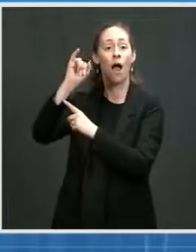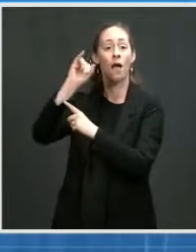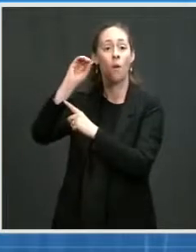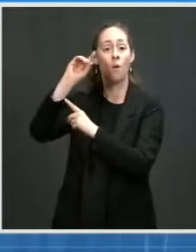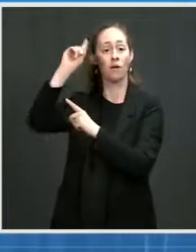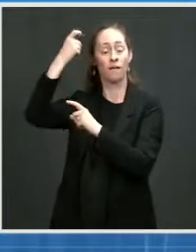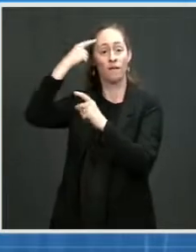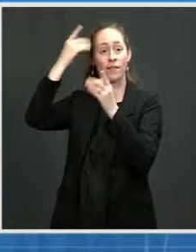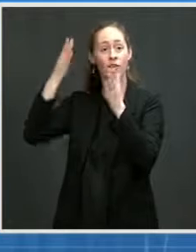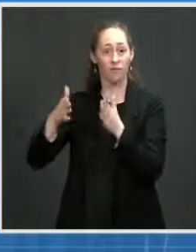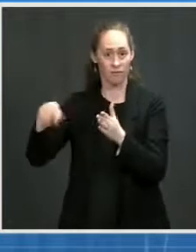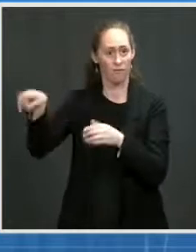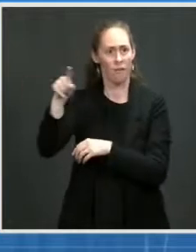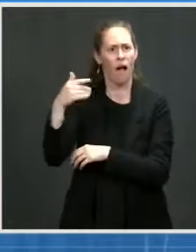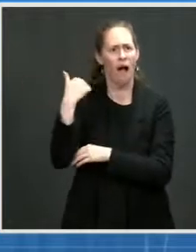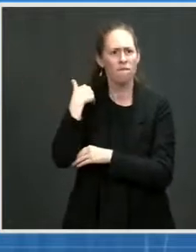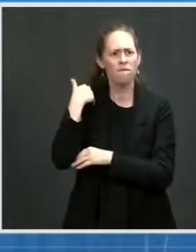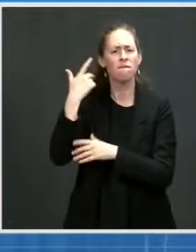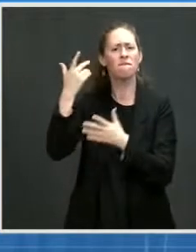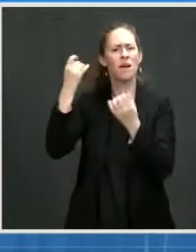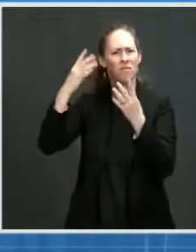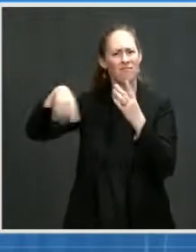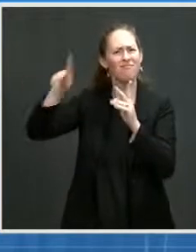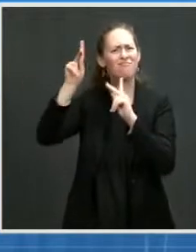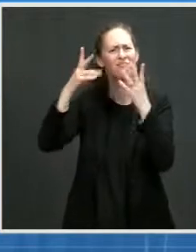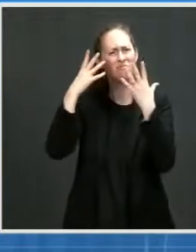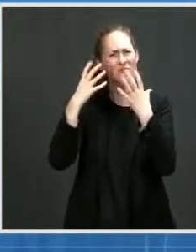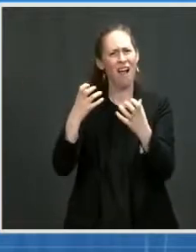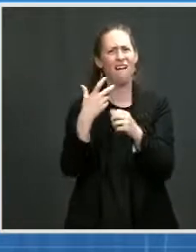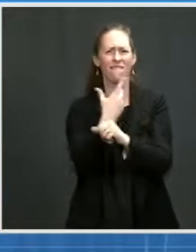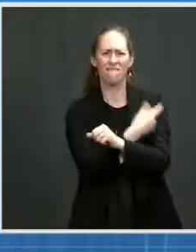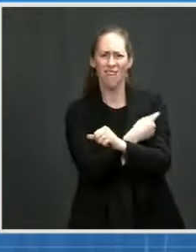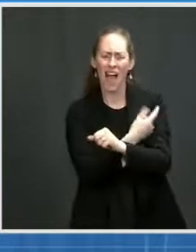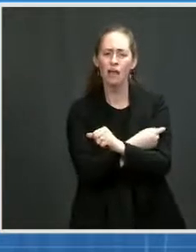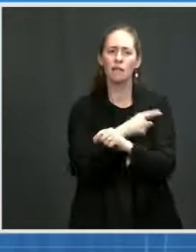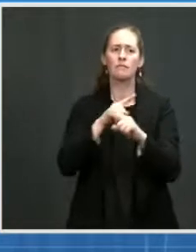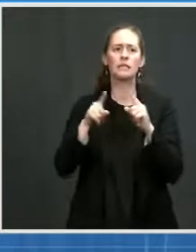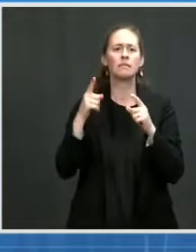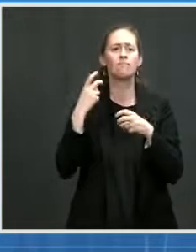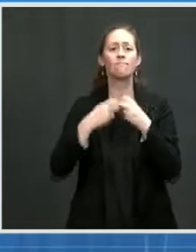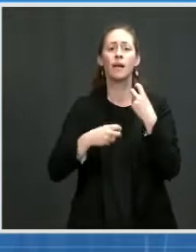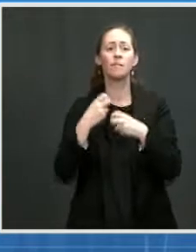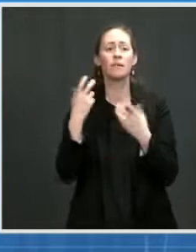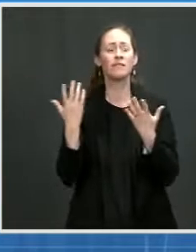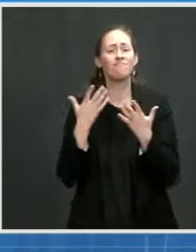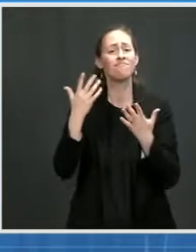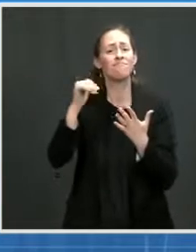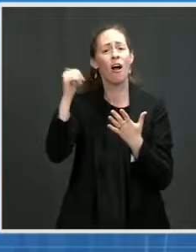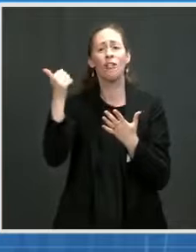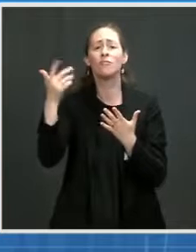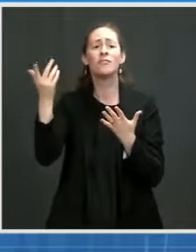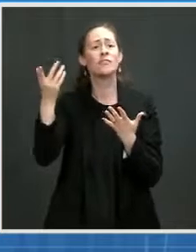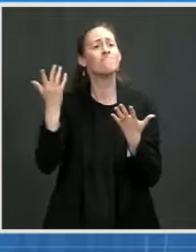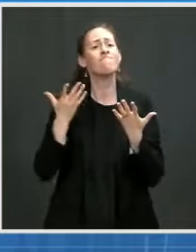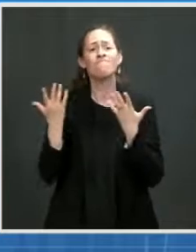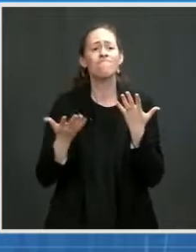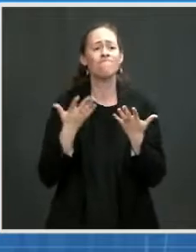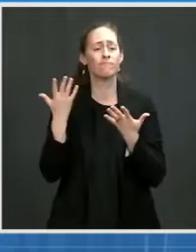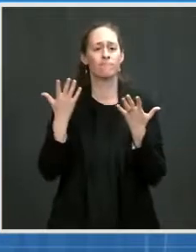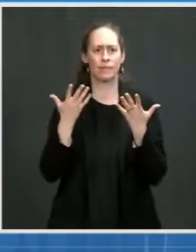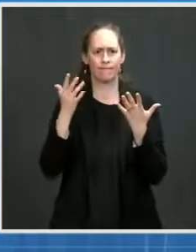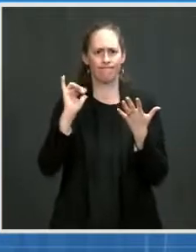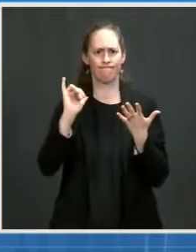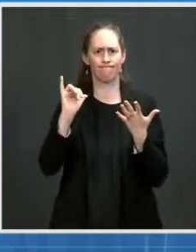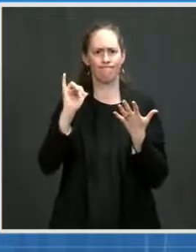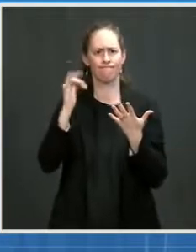getting vaccinated, but it turns out they also have other things they care about. Some of those things might encourage people to think